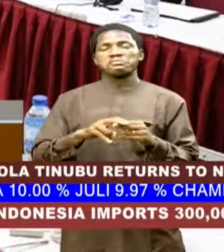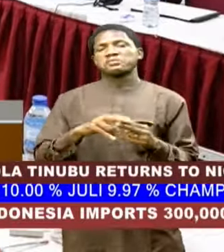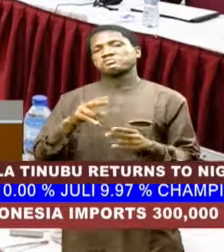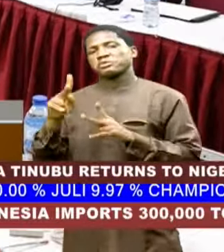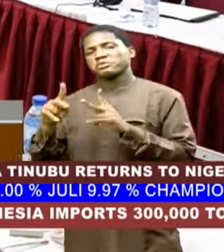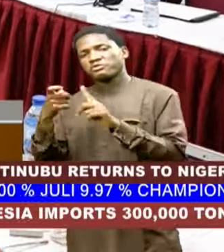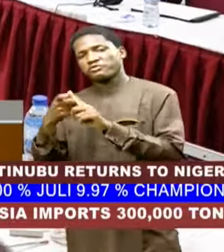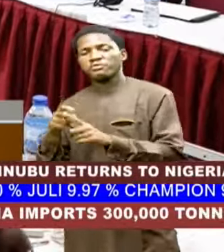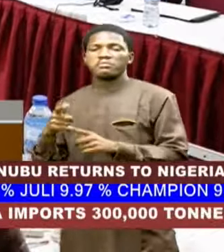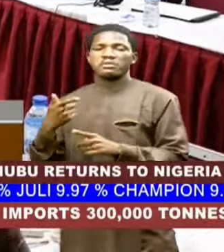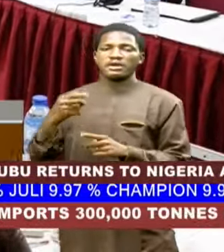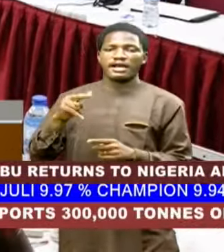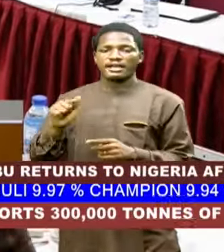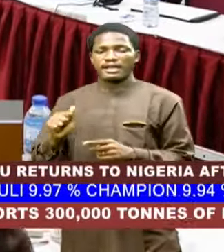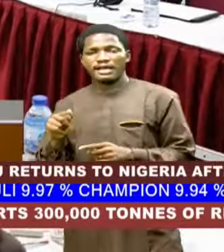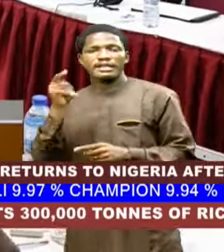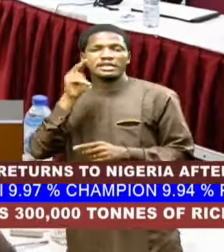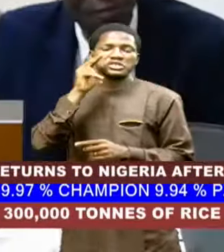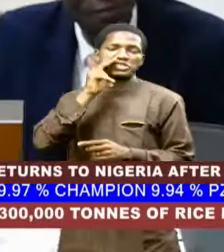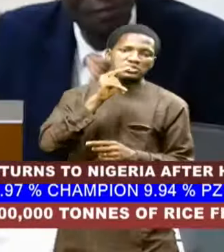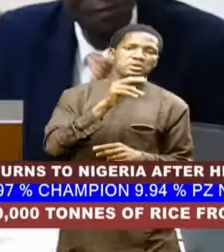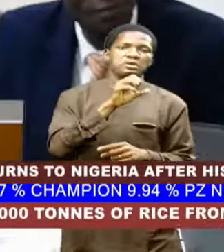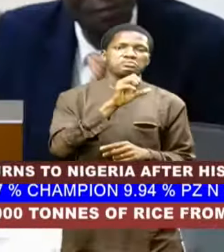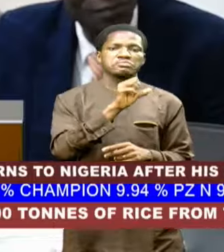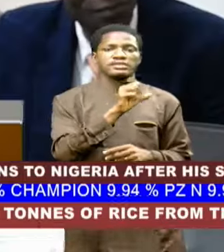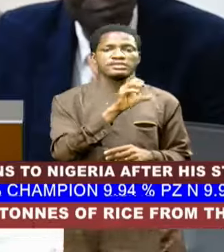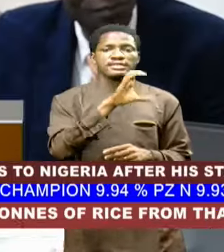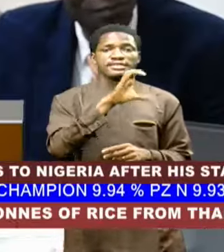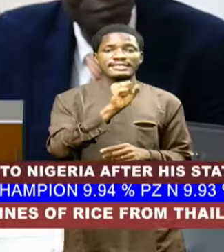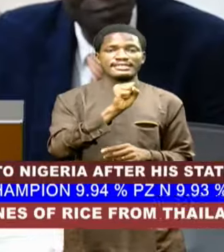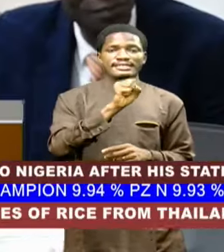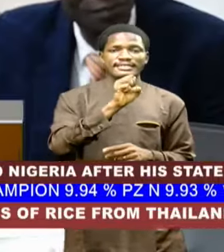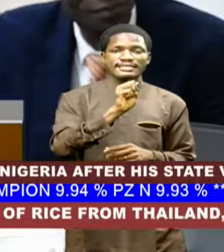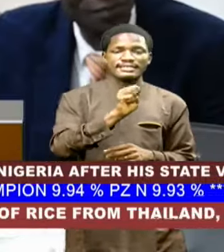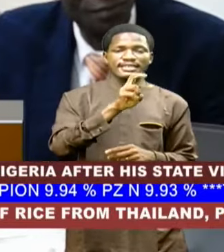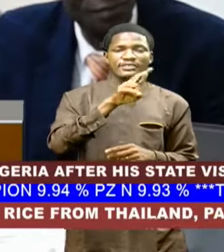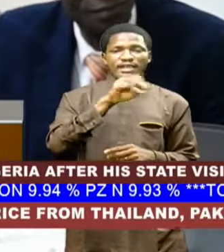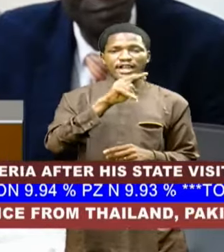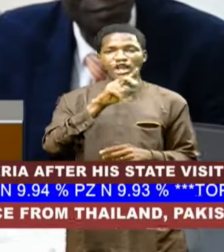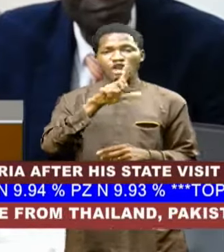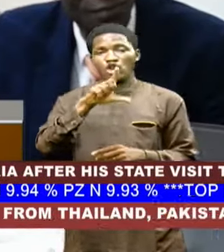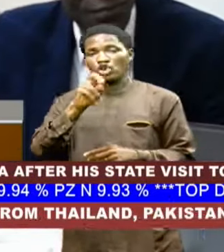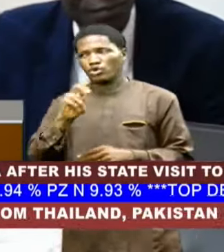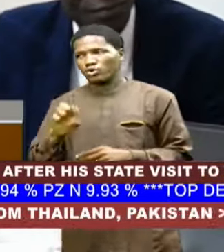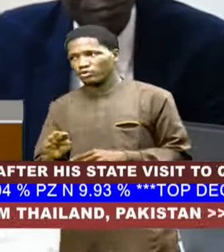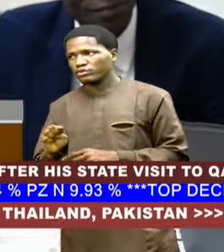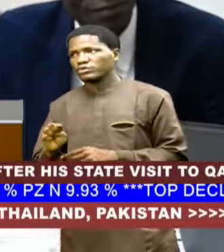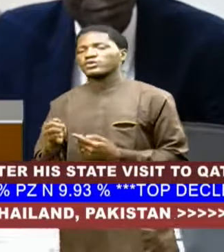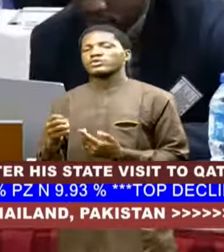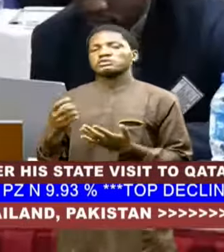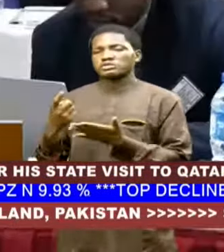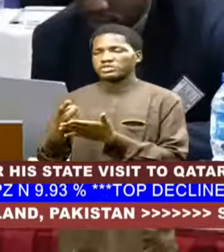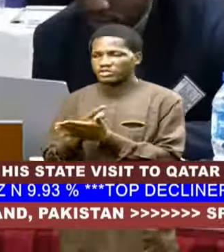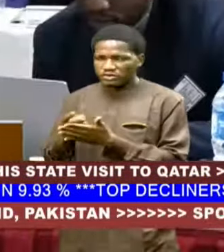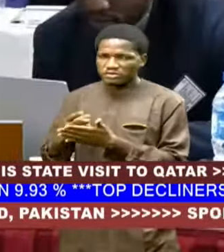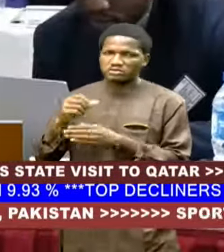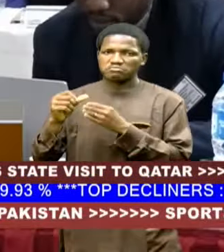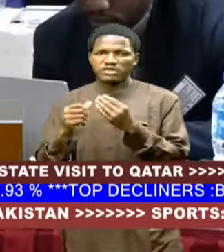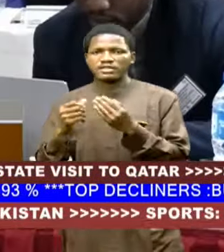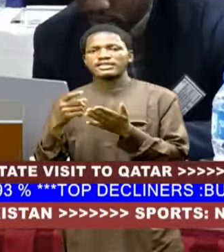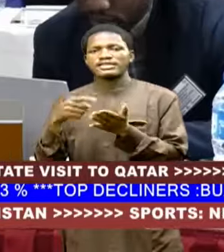Liberia, Nigeria, and Sierra Leone on debt management strategy with a view to assist the West African countries to design a